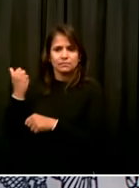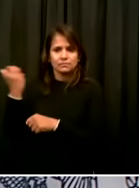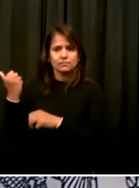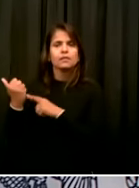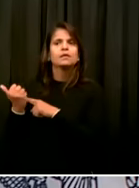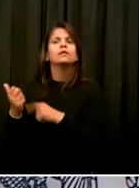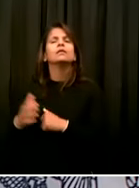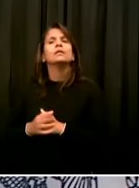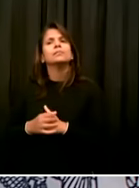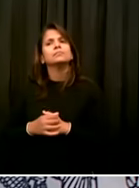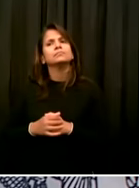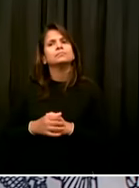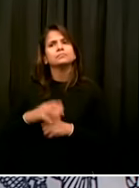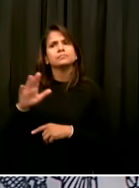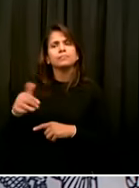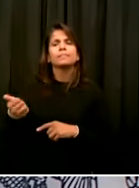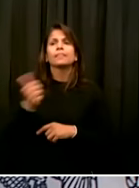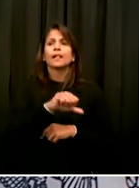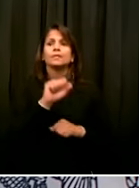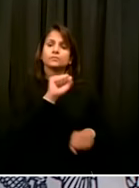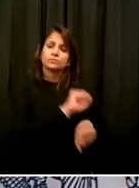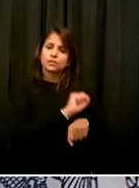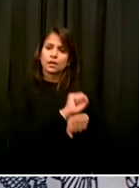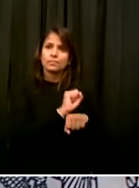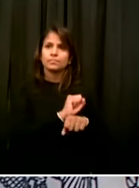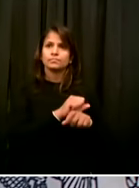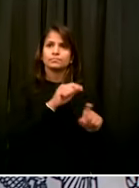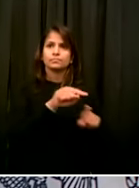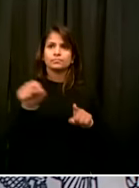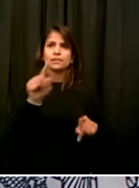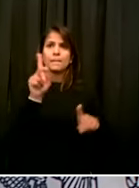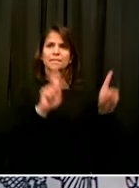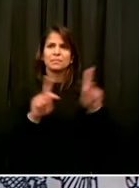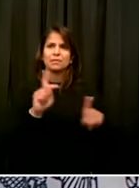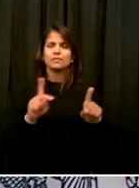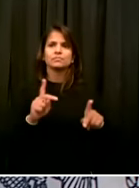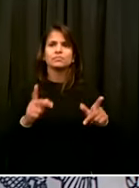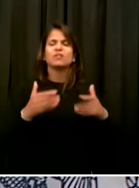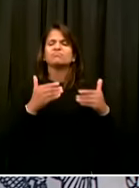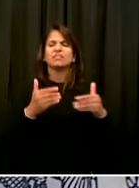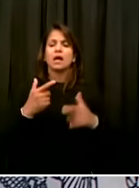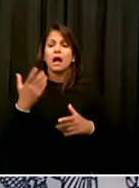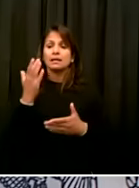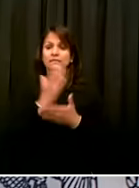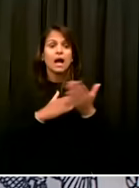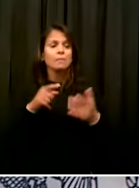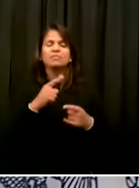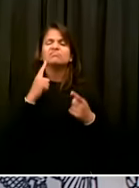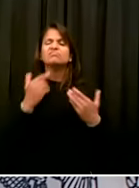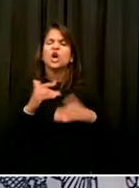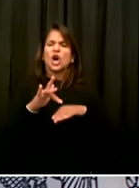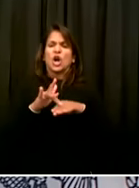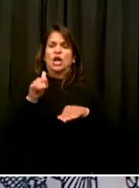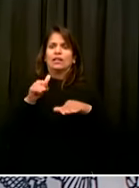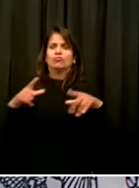attrited jobs per year. So that's the 22,000 number that you have,